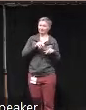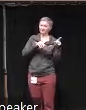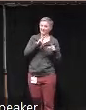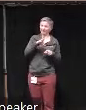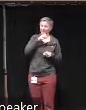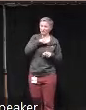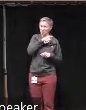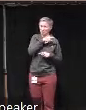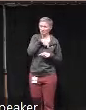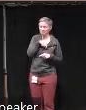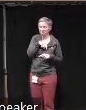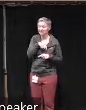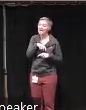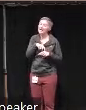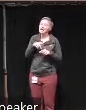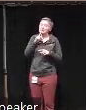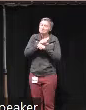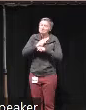wish list. But,